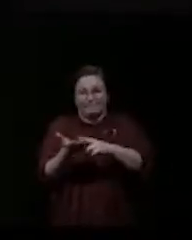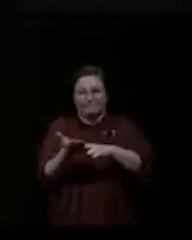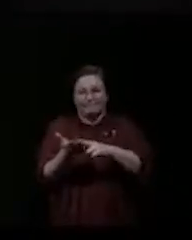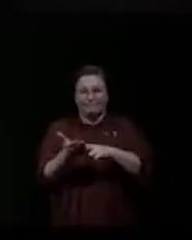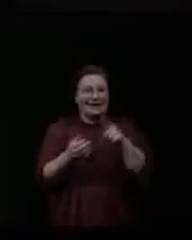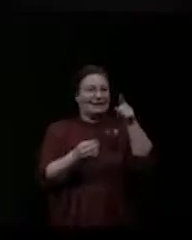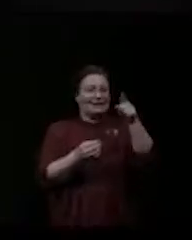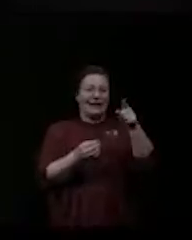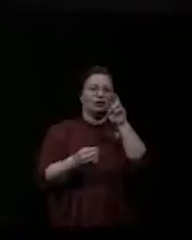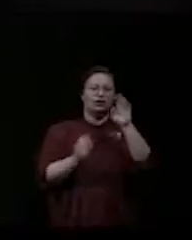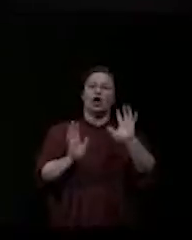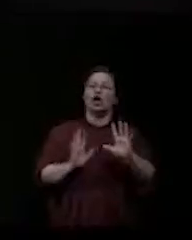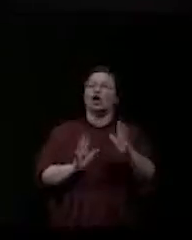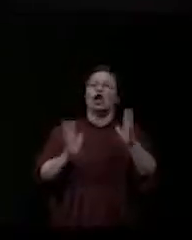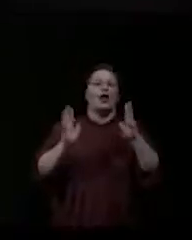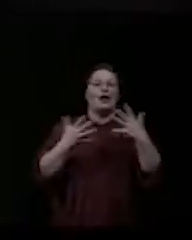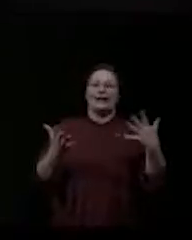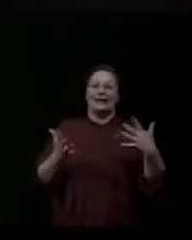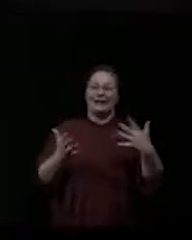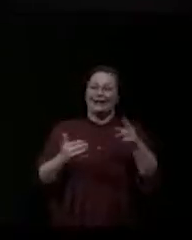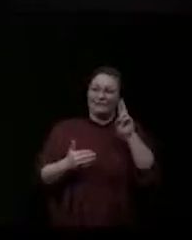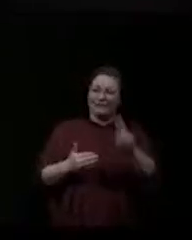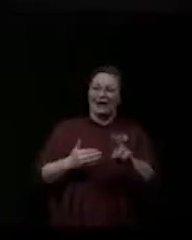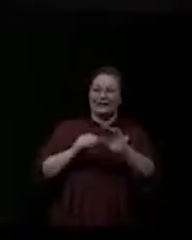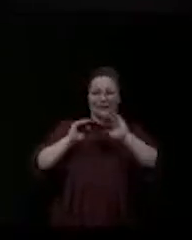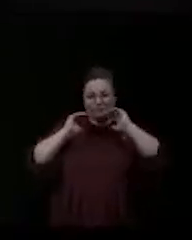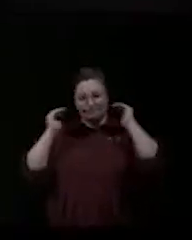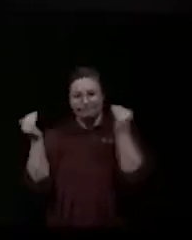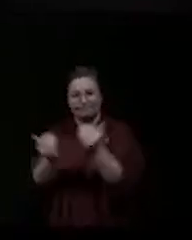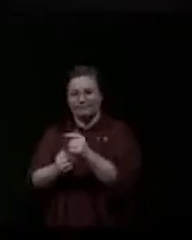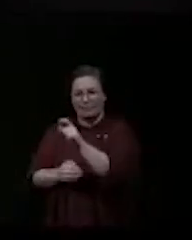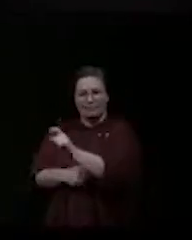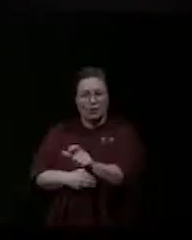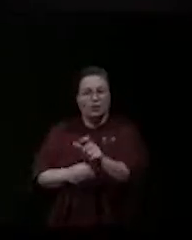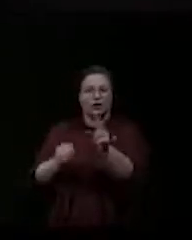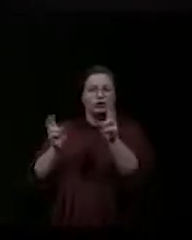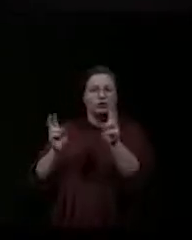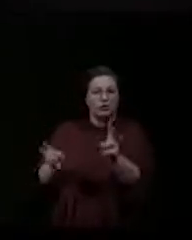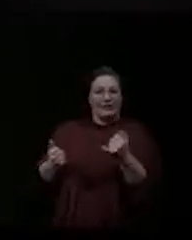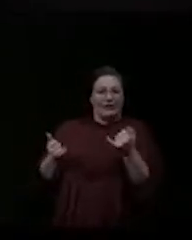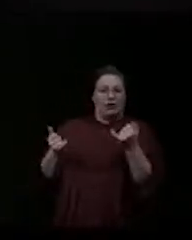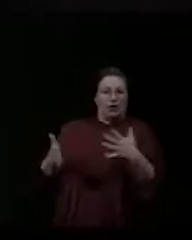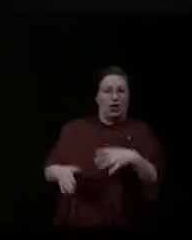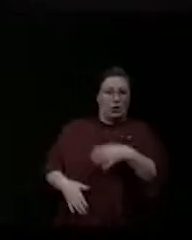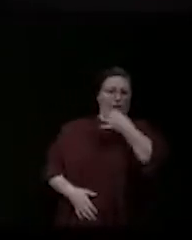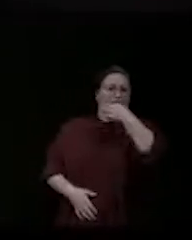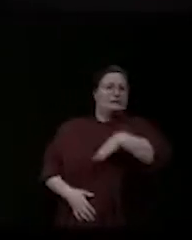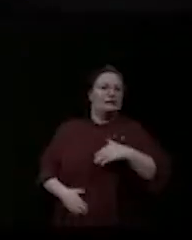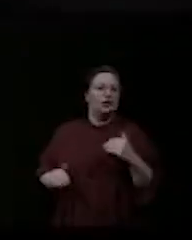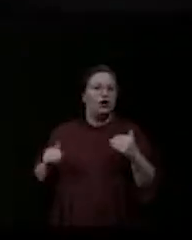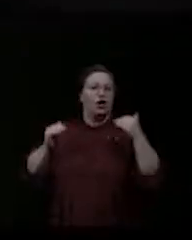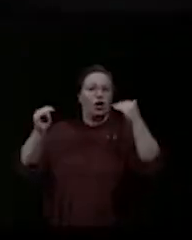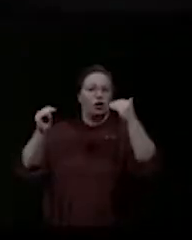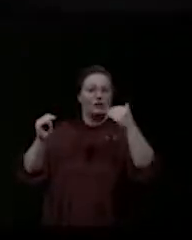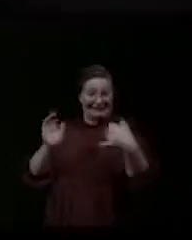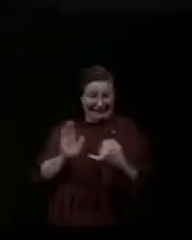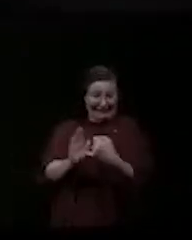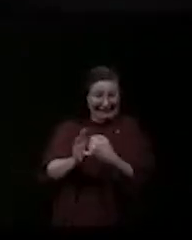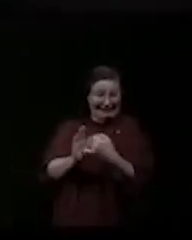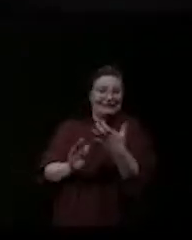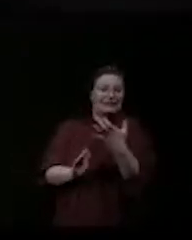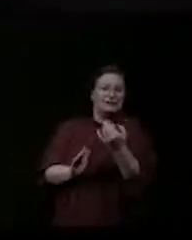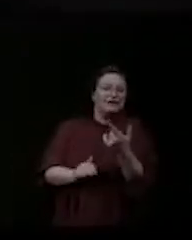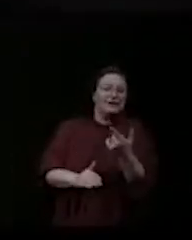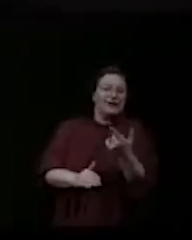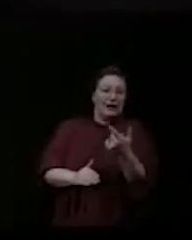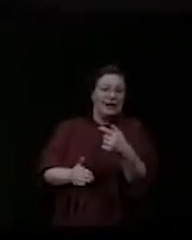largely incapable of protecting those people who are most at risk, including civilians